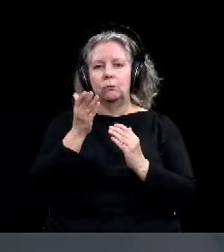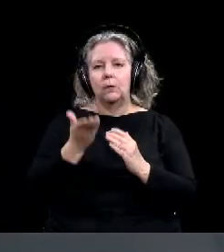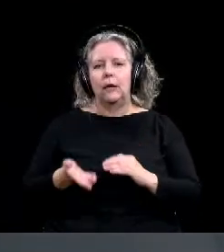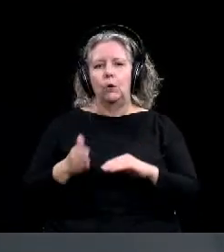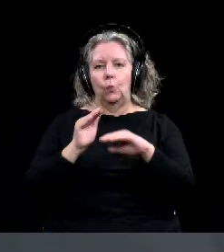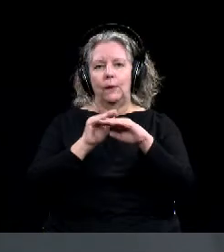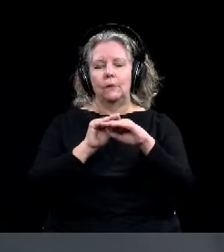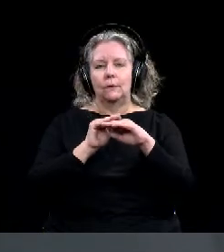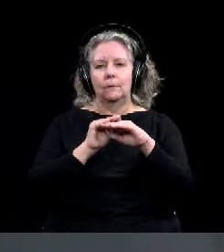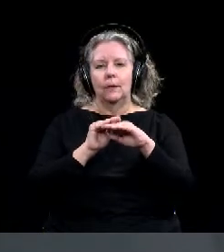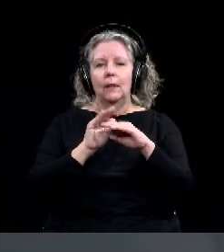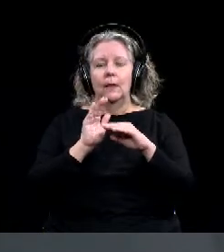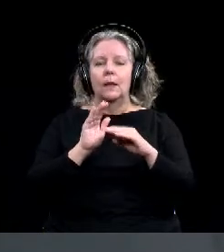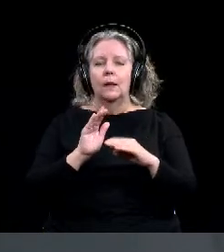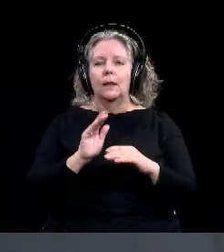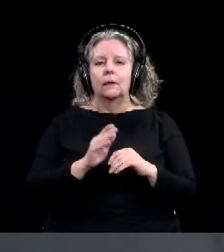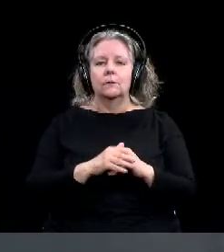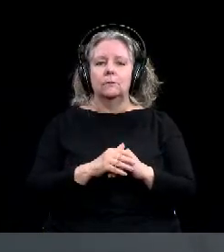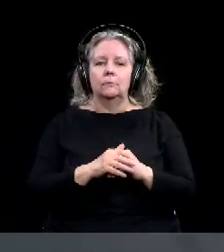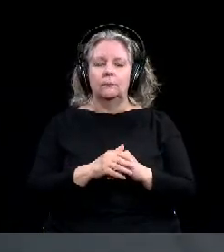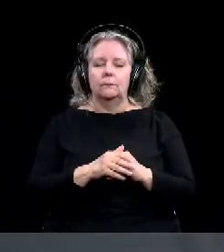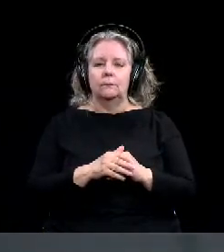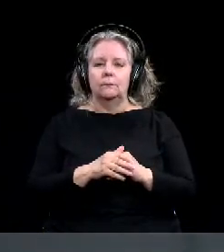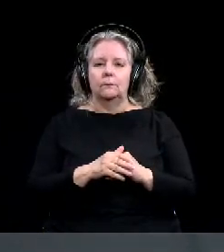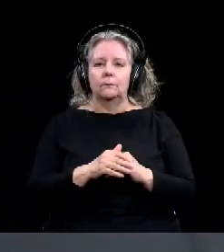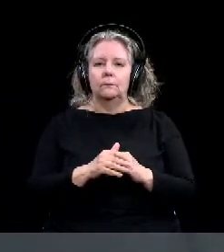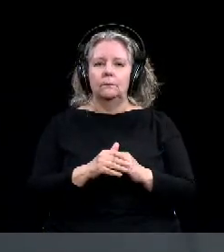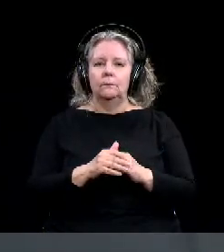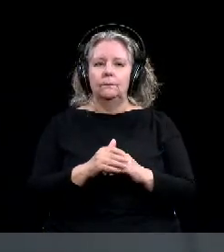should have